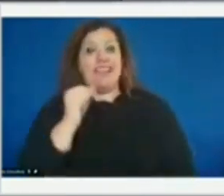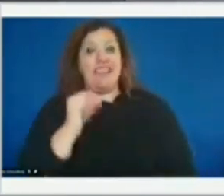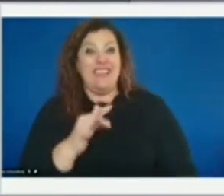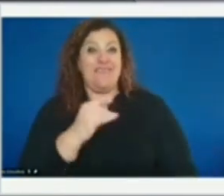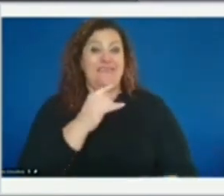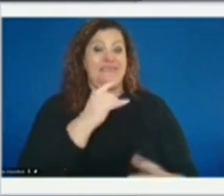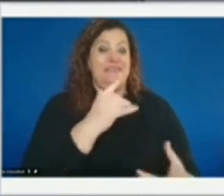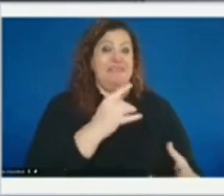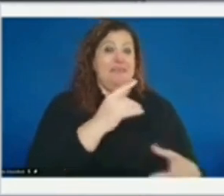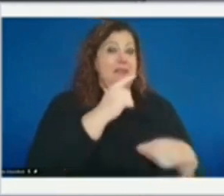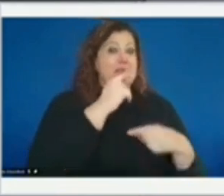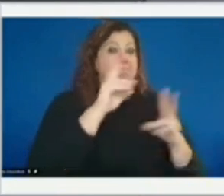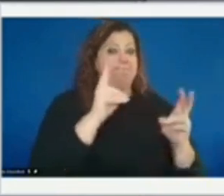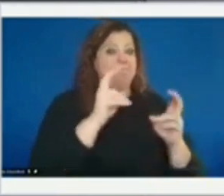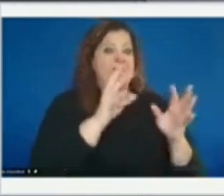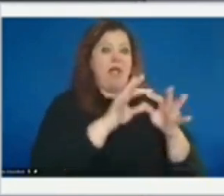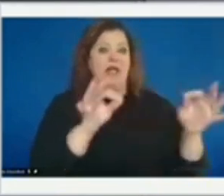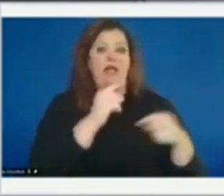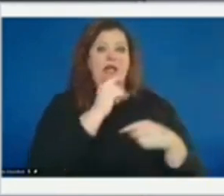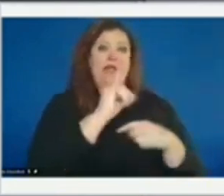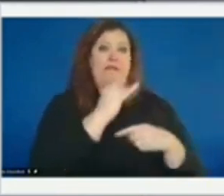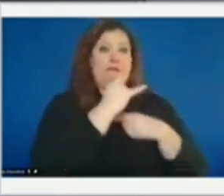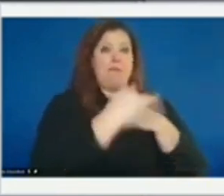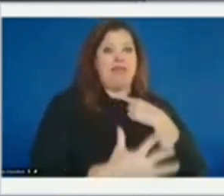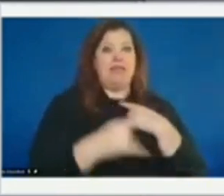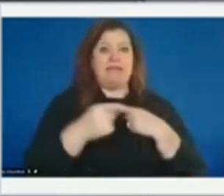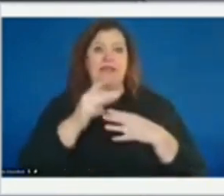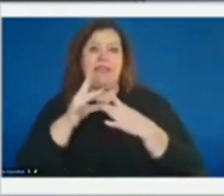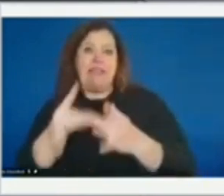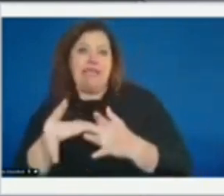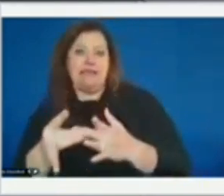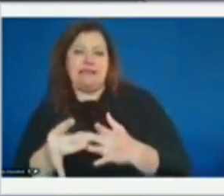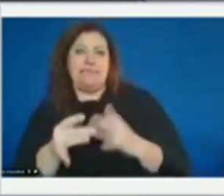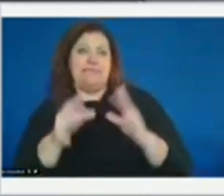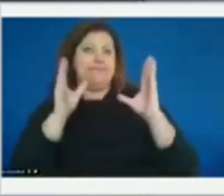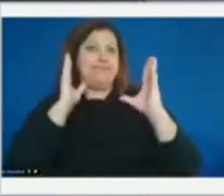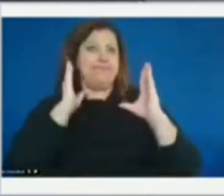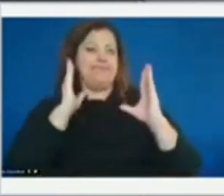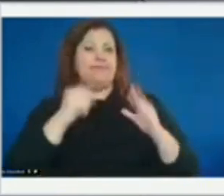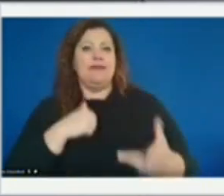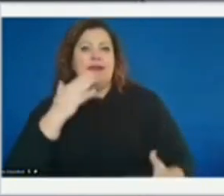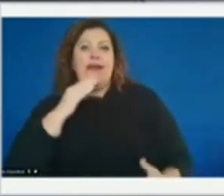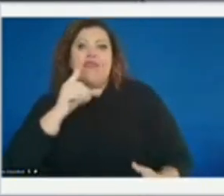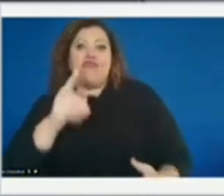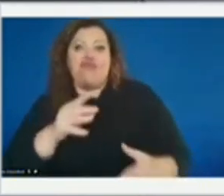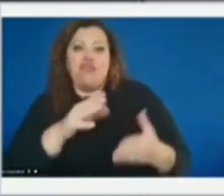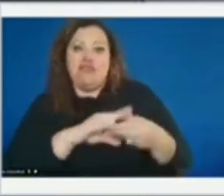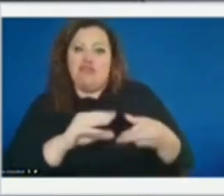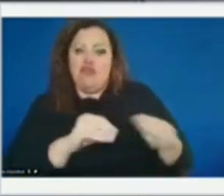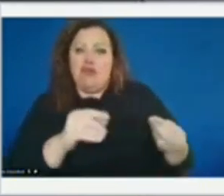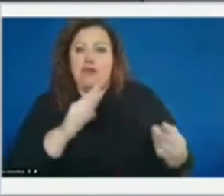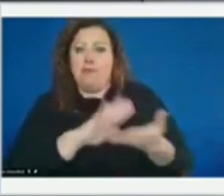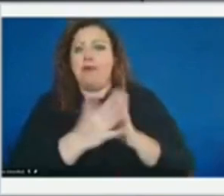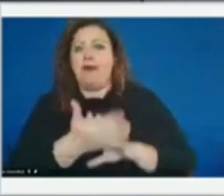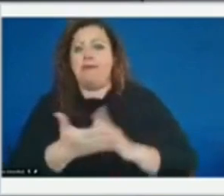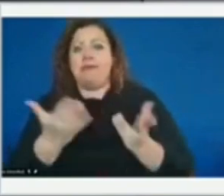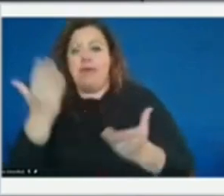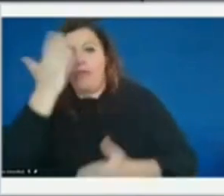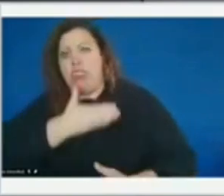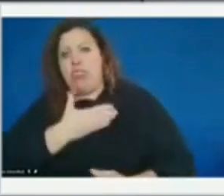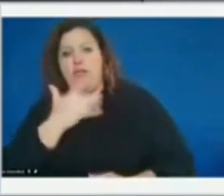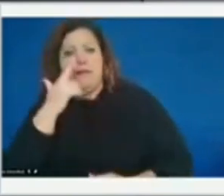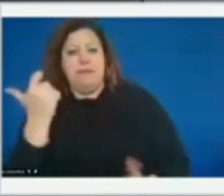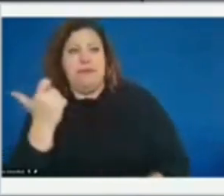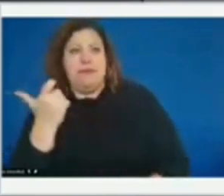lot of times the real meat of the story gets buried in the headline. And I would tell you all in this room, and I don't mind saying it, if